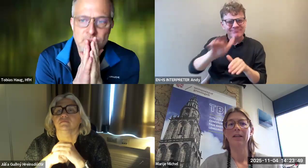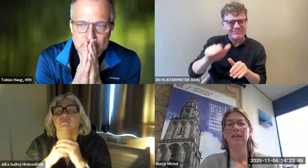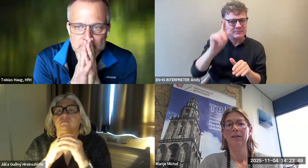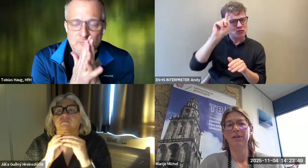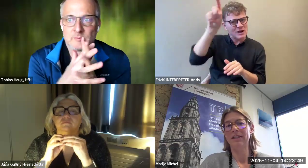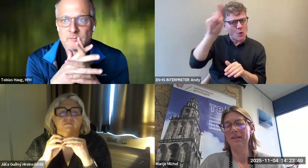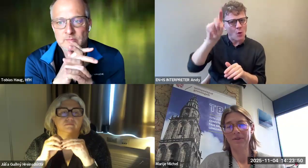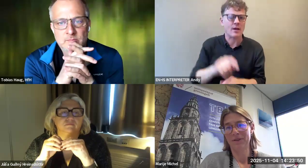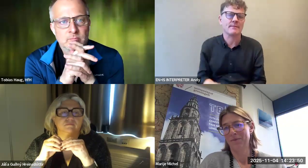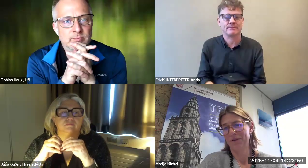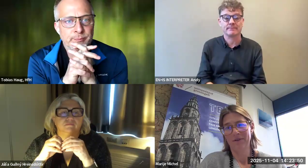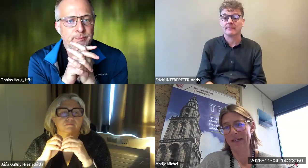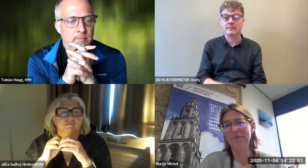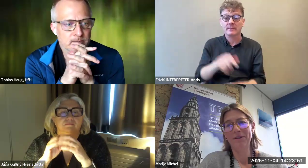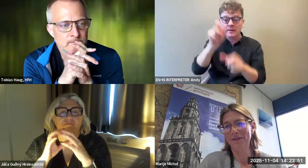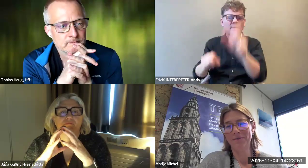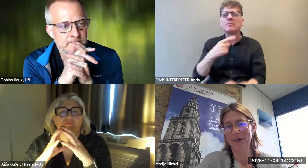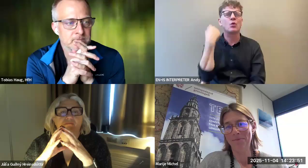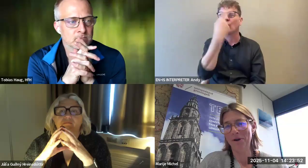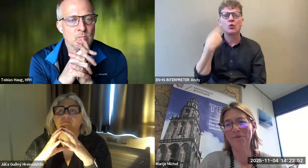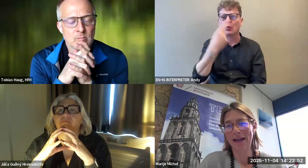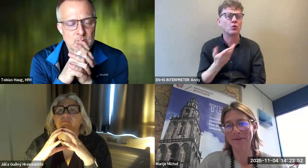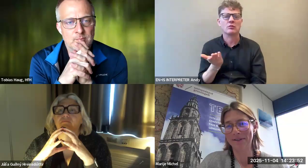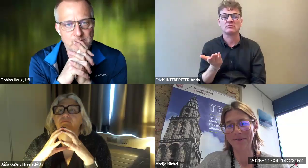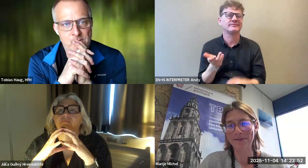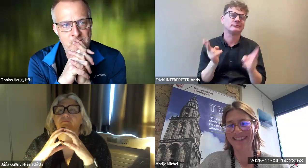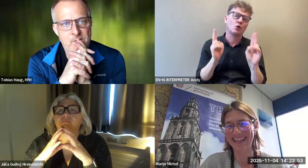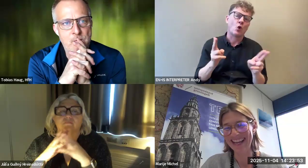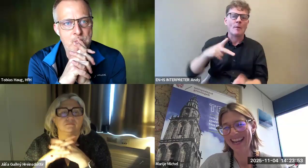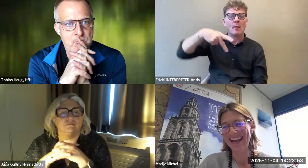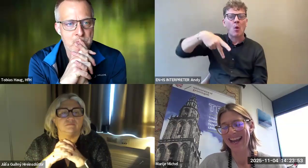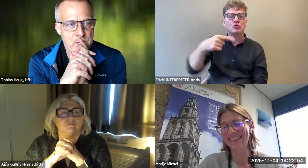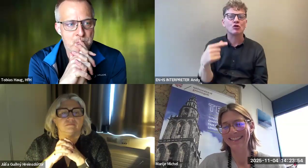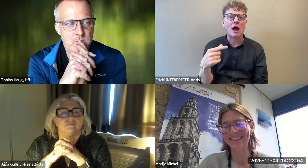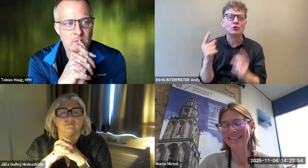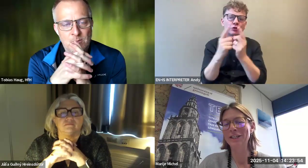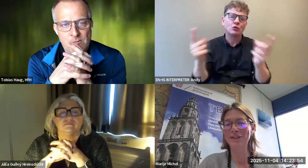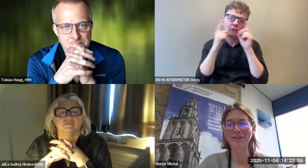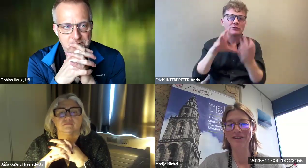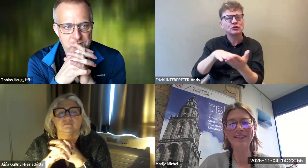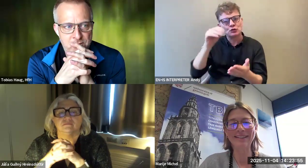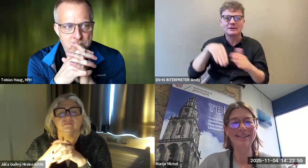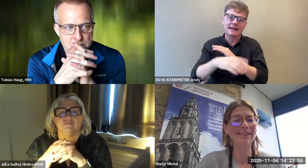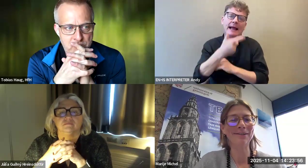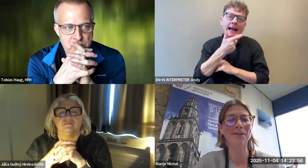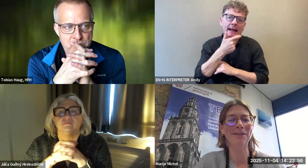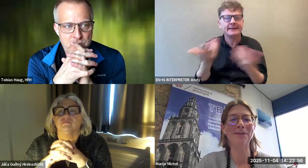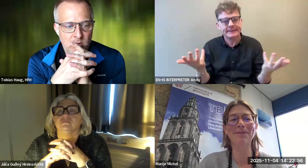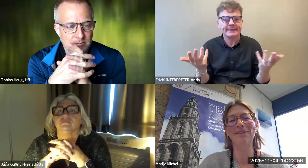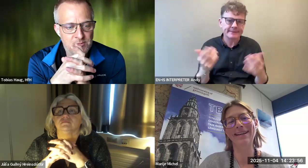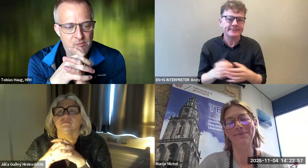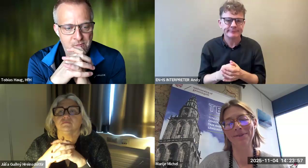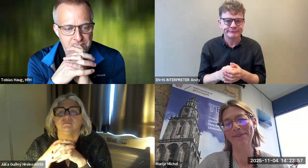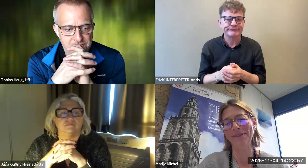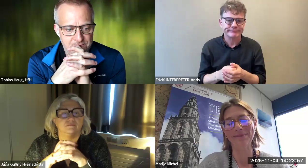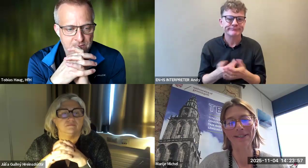Participants were typical postgraduate students at an English university. So in terms